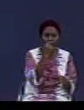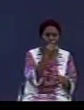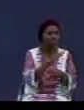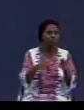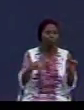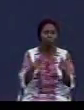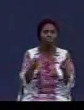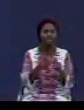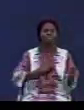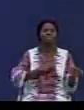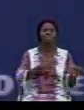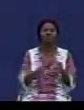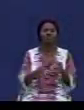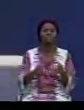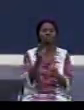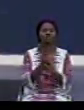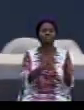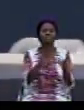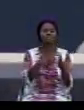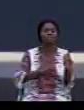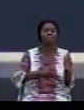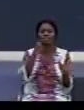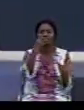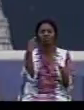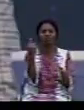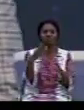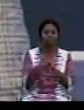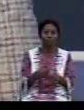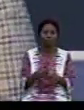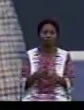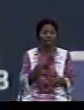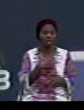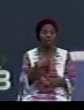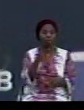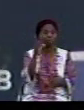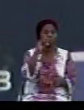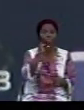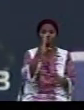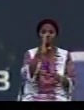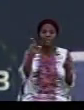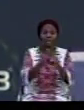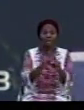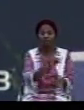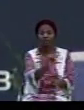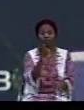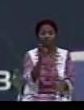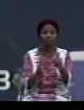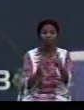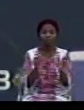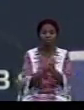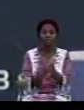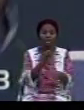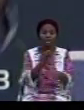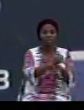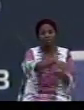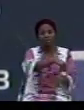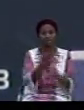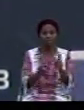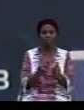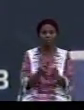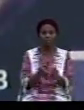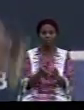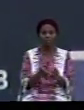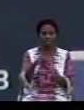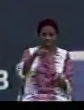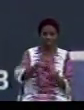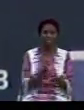be like, you know, those who counsel other people. Live right, stand up, and stand straight, and stand